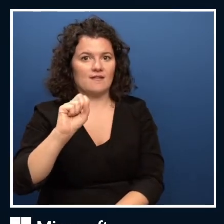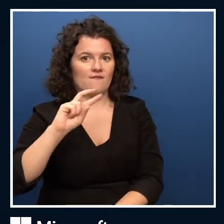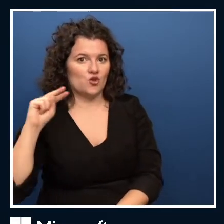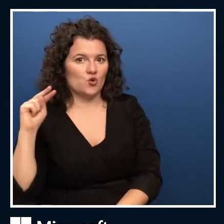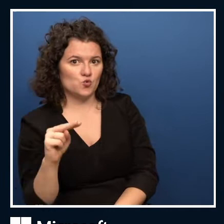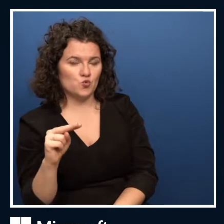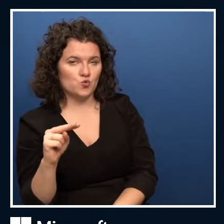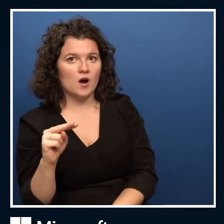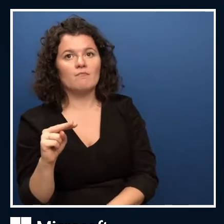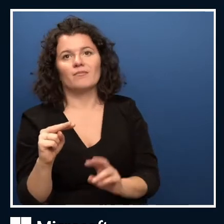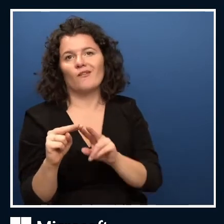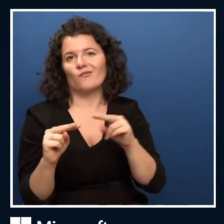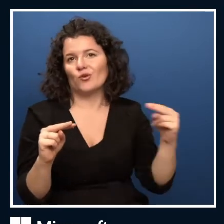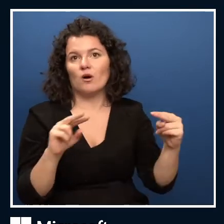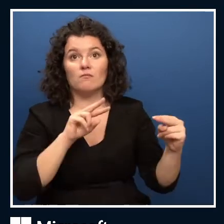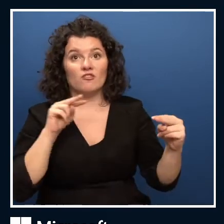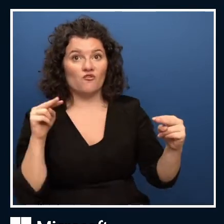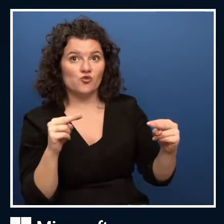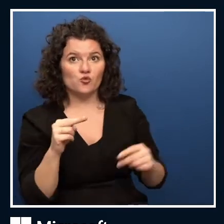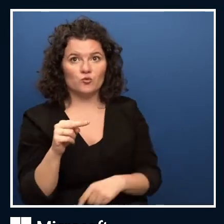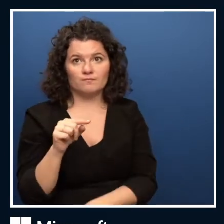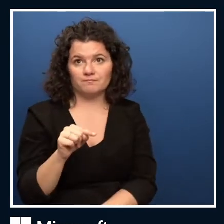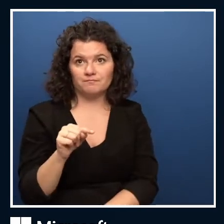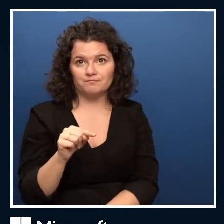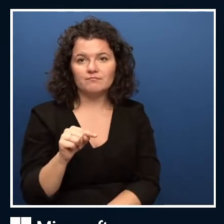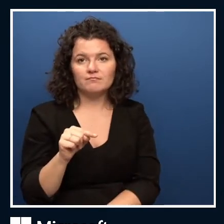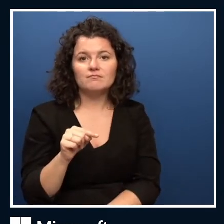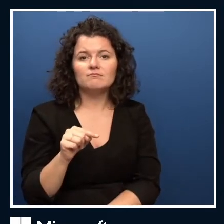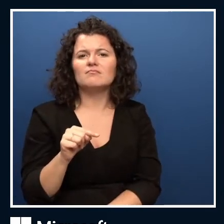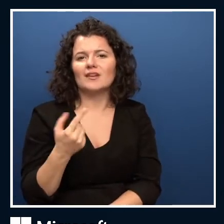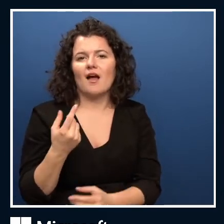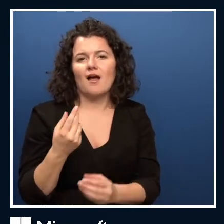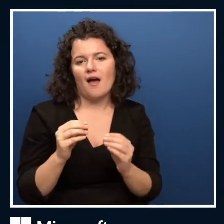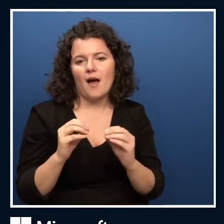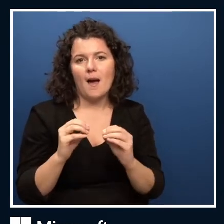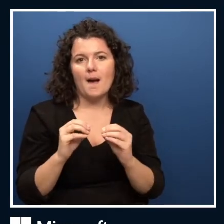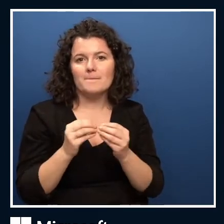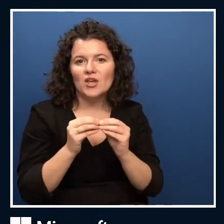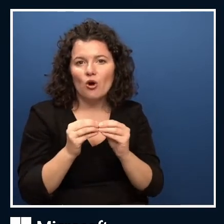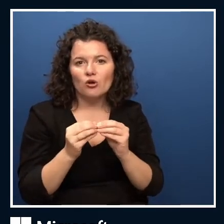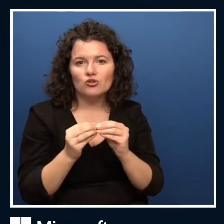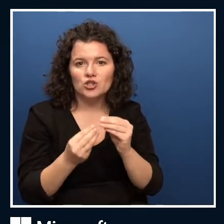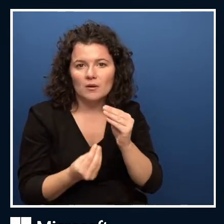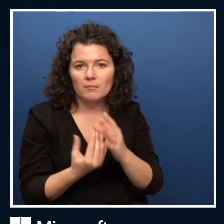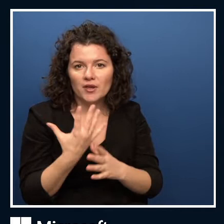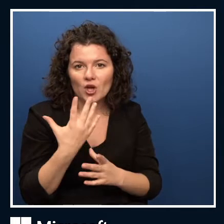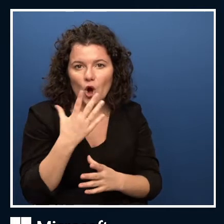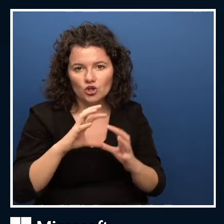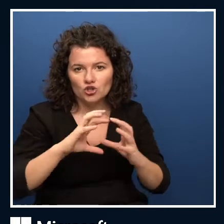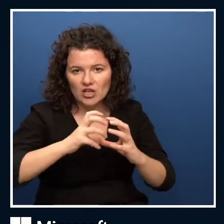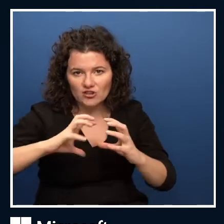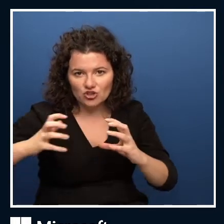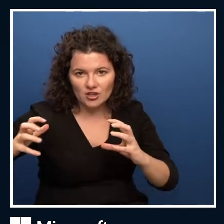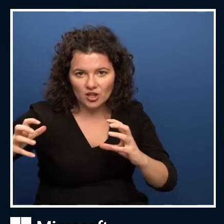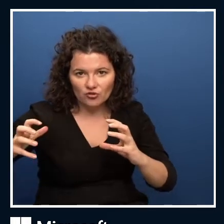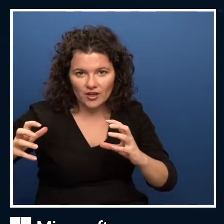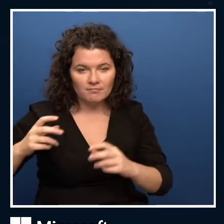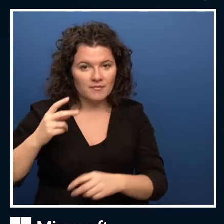course, when you have some bionic prototype and the human intelligence